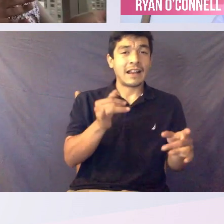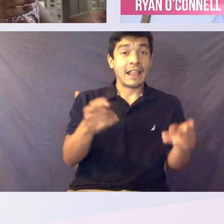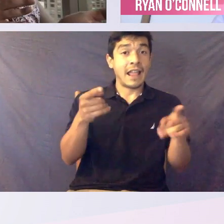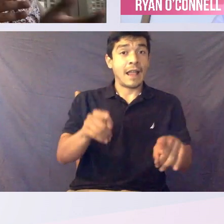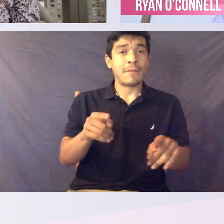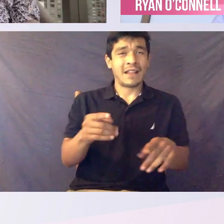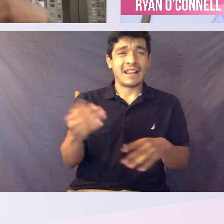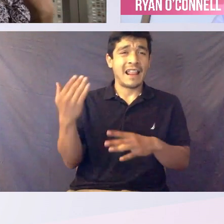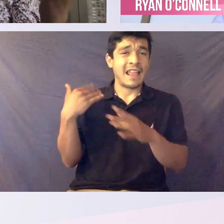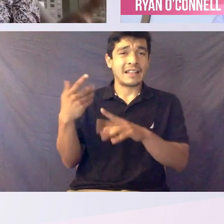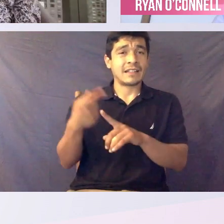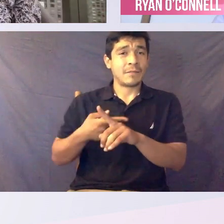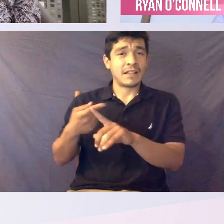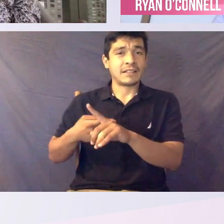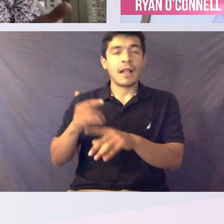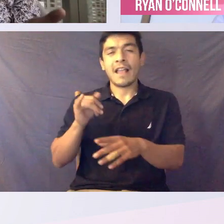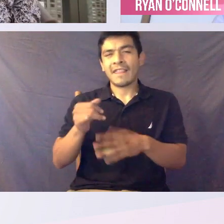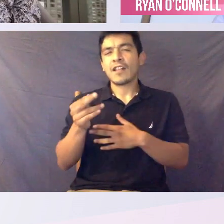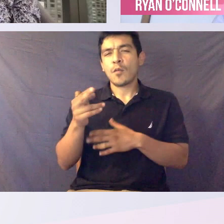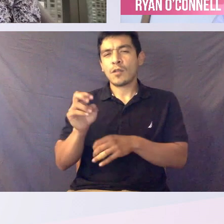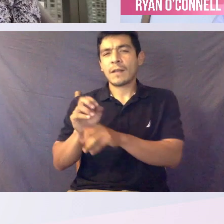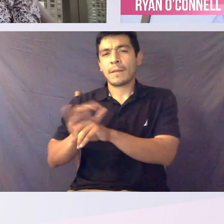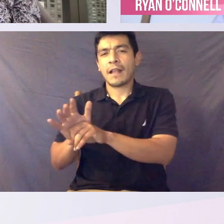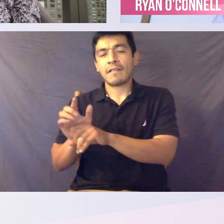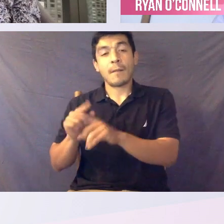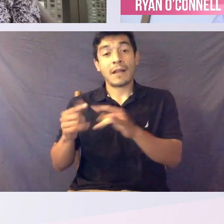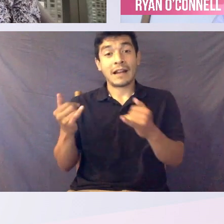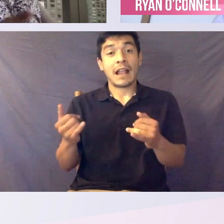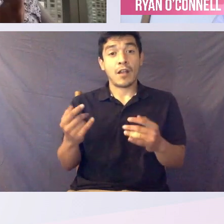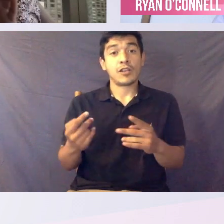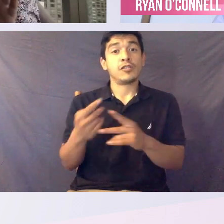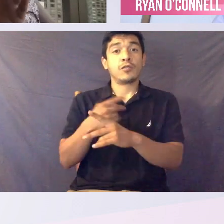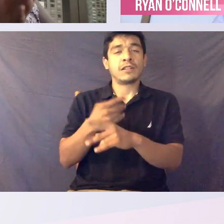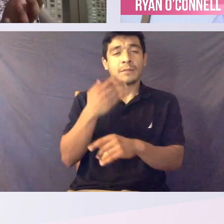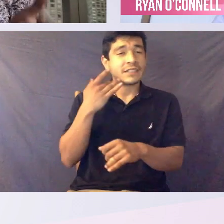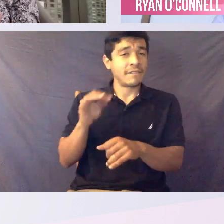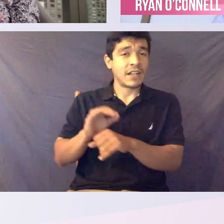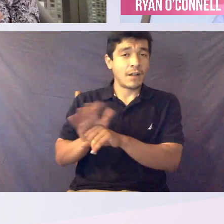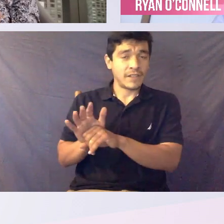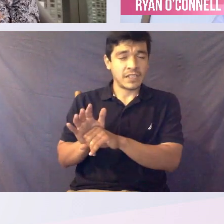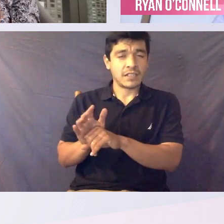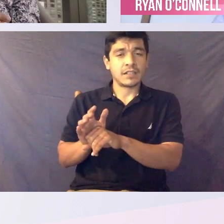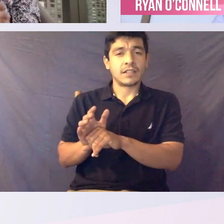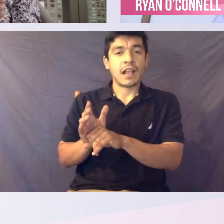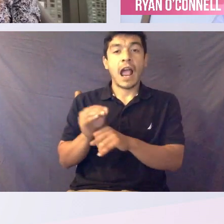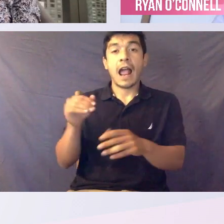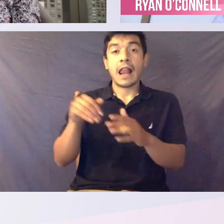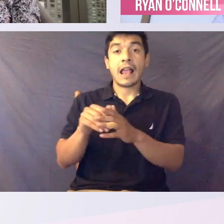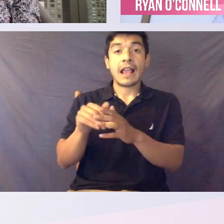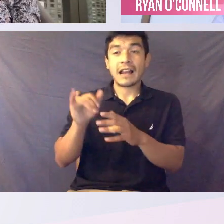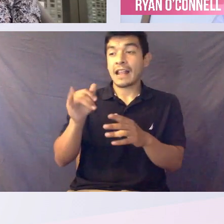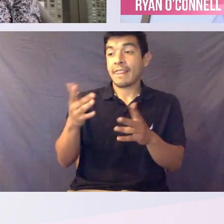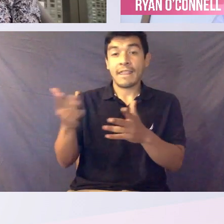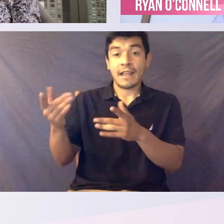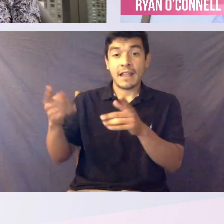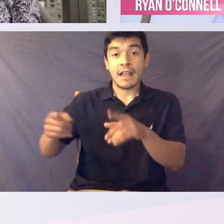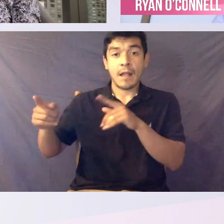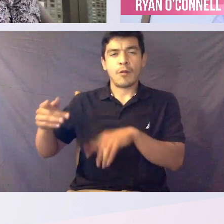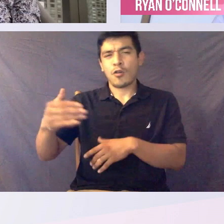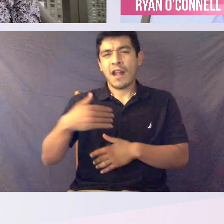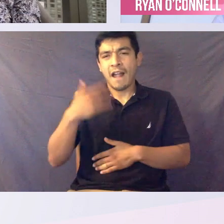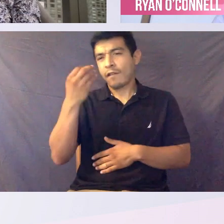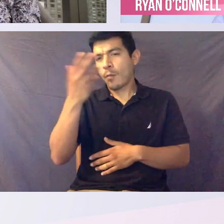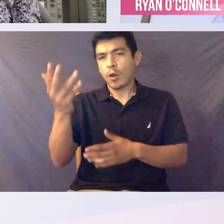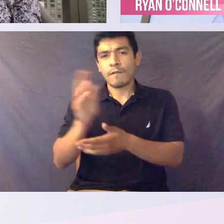this is pre-pandemic, but it's heightened as a result of the pandemic. And so in the midst of all of that, you have a beautiful movie